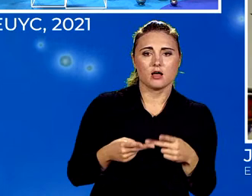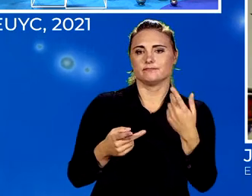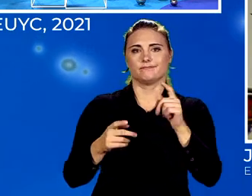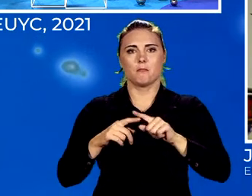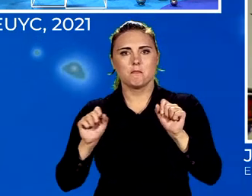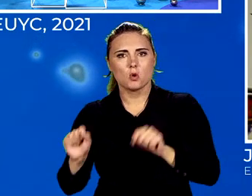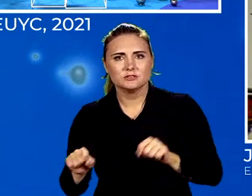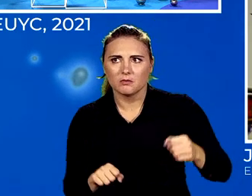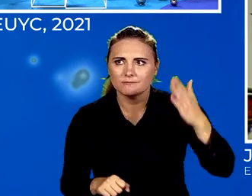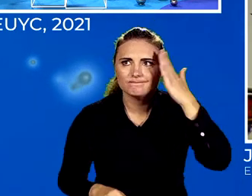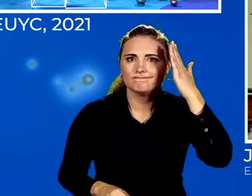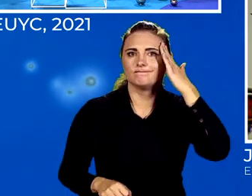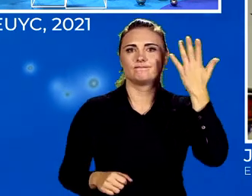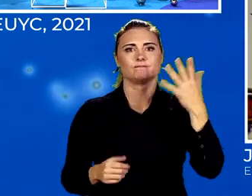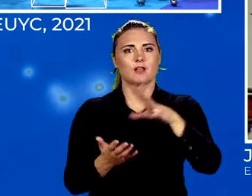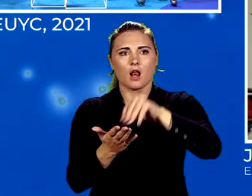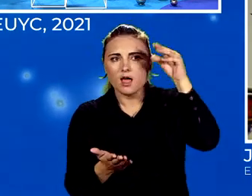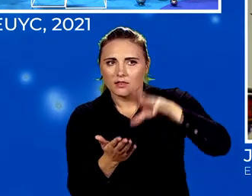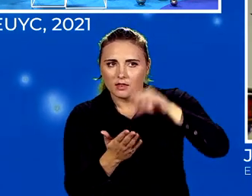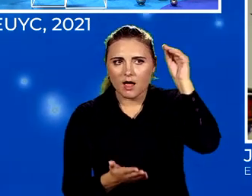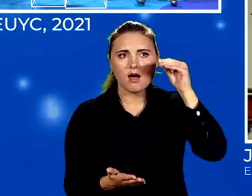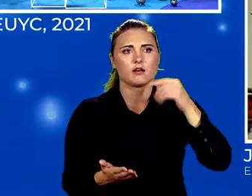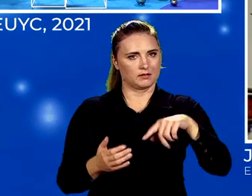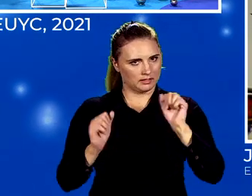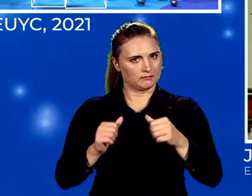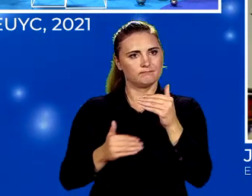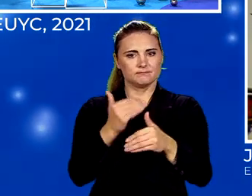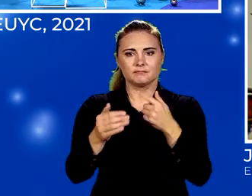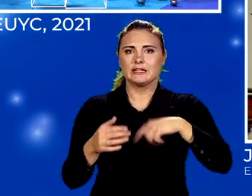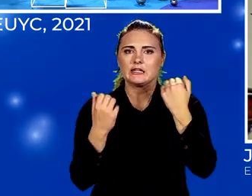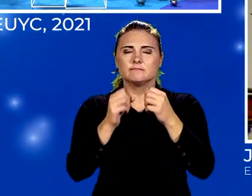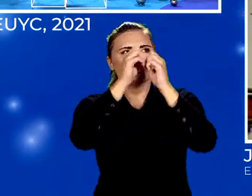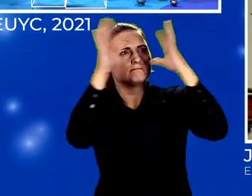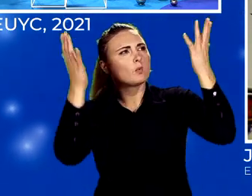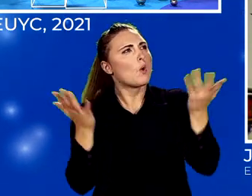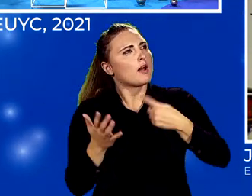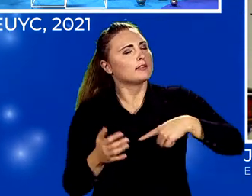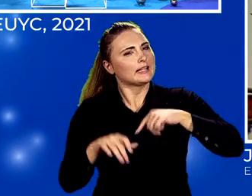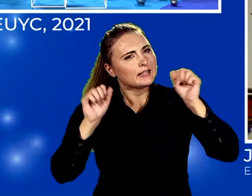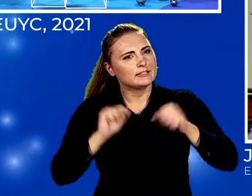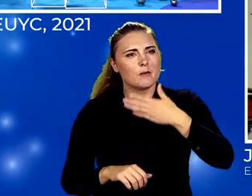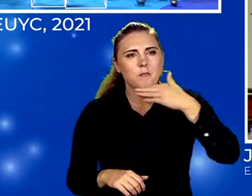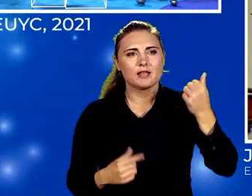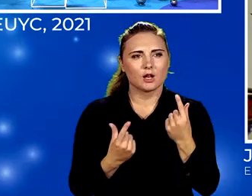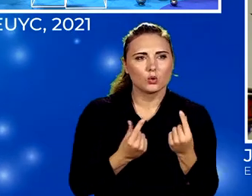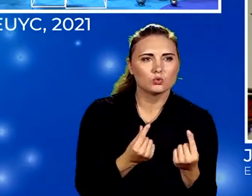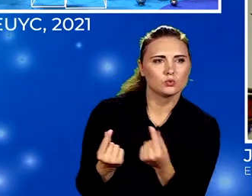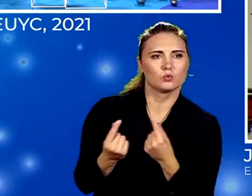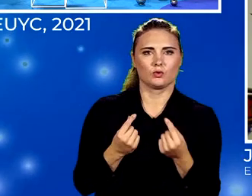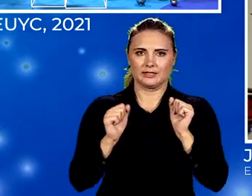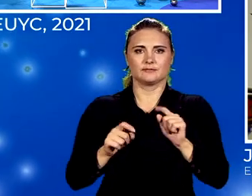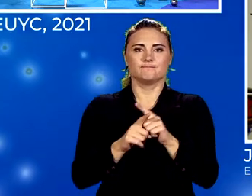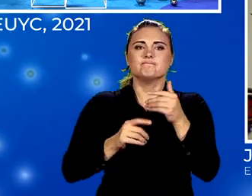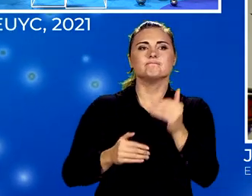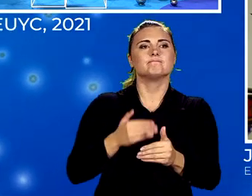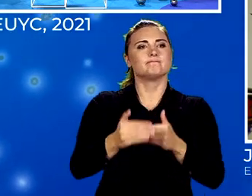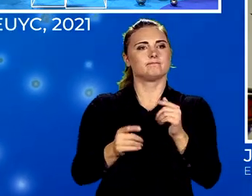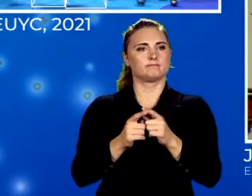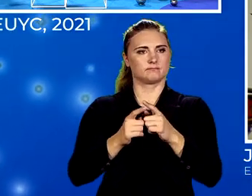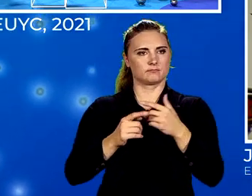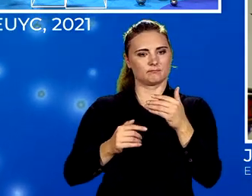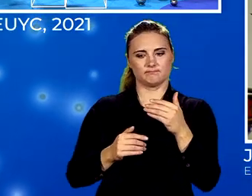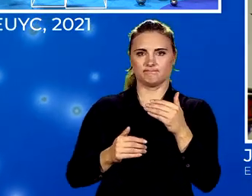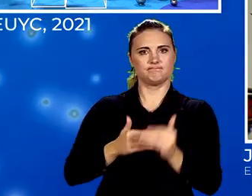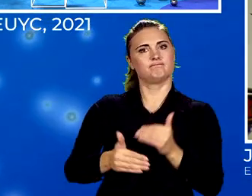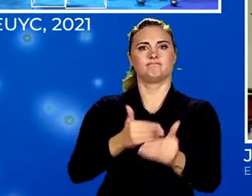from it. So what do you think? What can we do in order to a bit speed up the pace when it comes to the mechanisms that we are using? Or maybe we